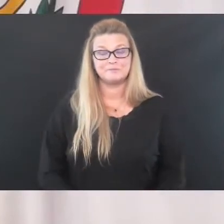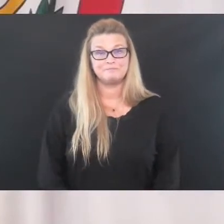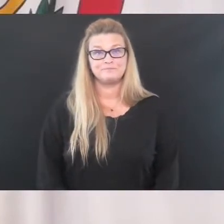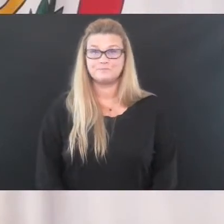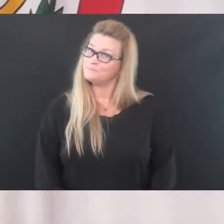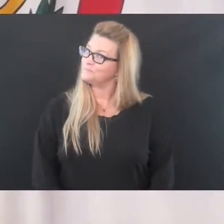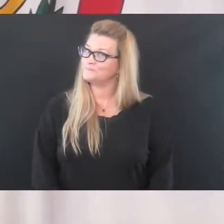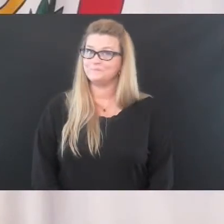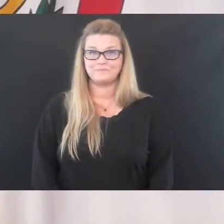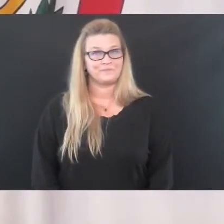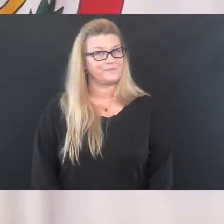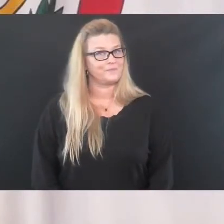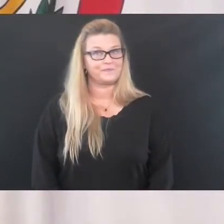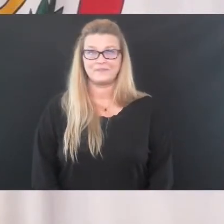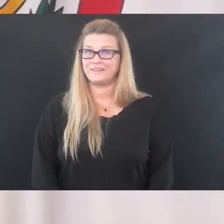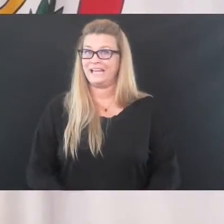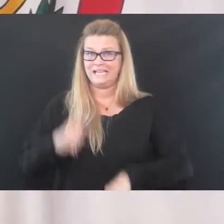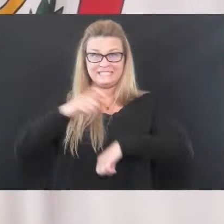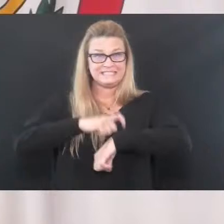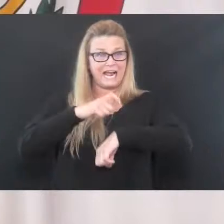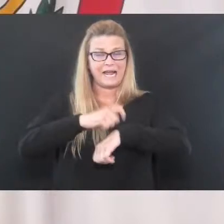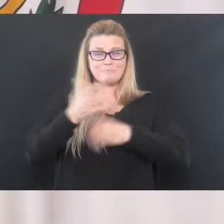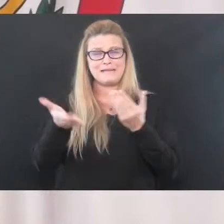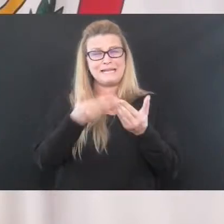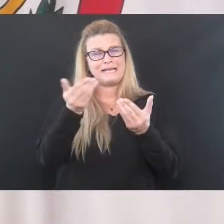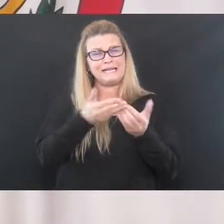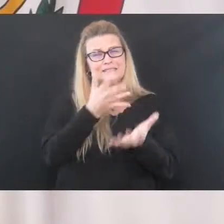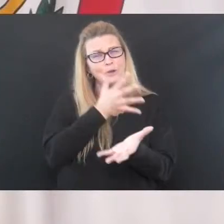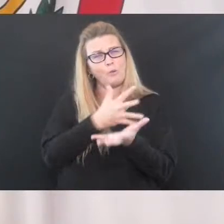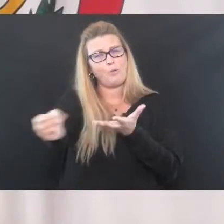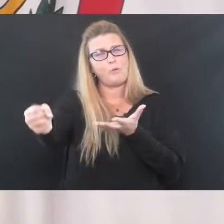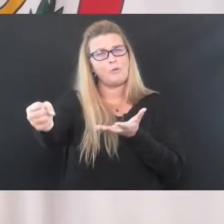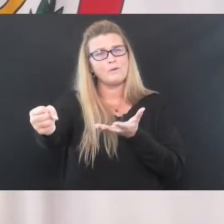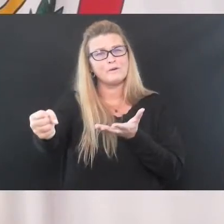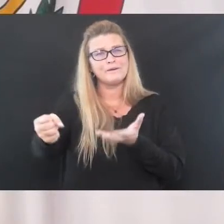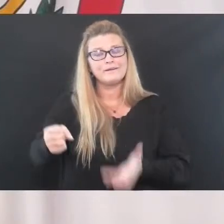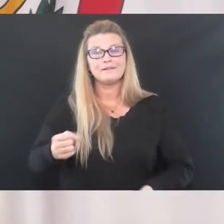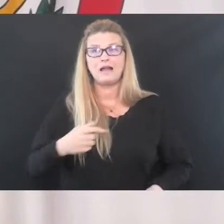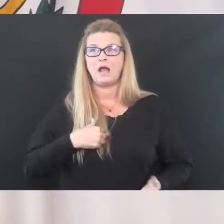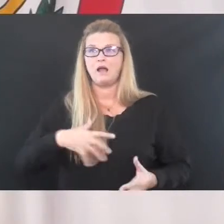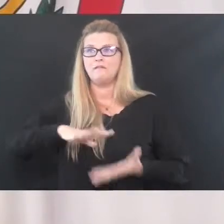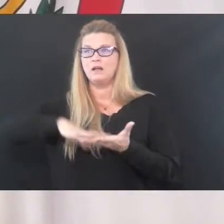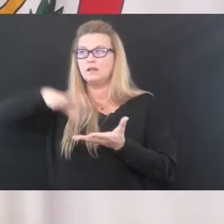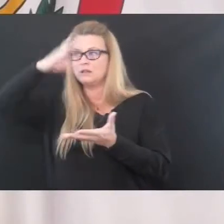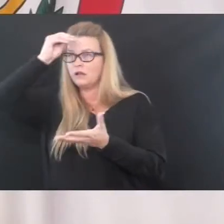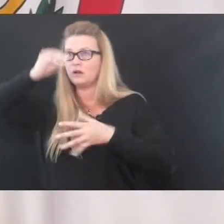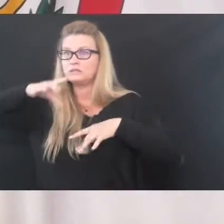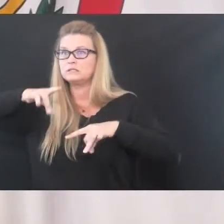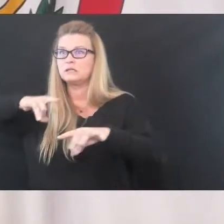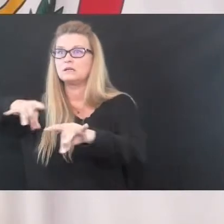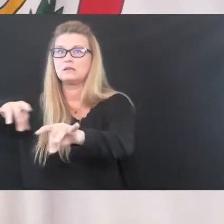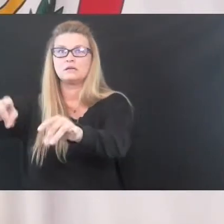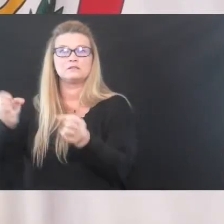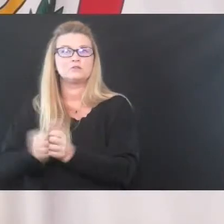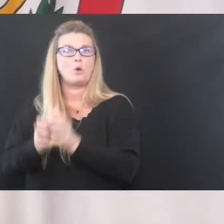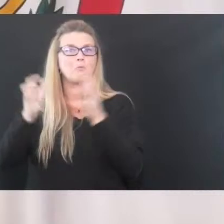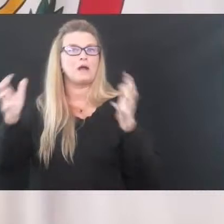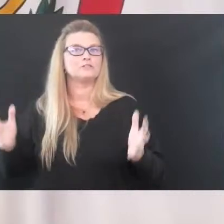Gosh, how time has gone and how much I've learned. And so with all of